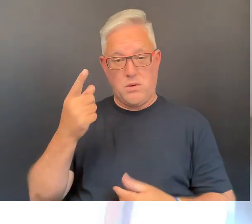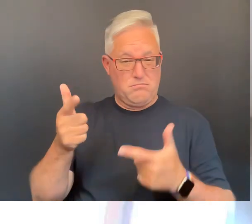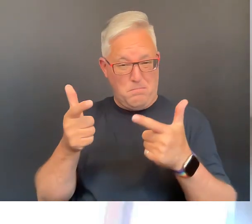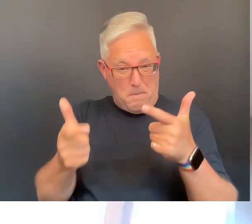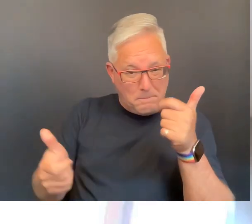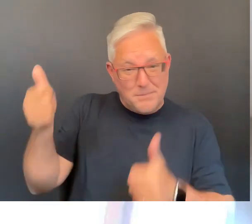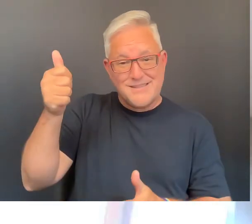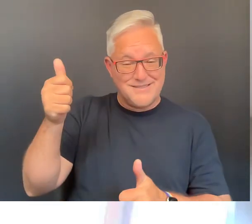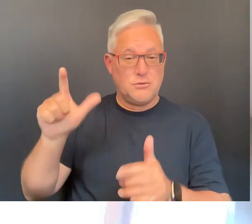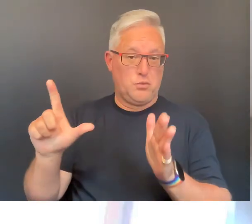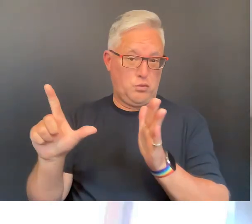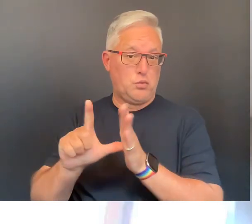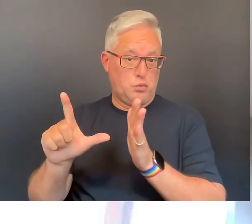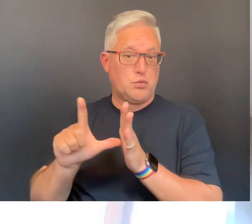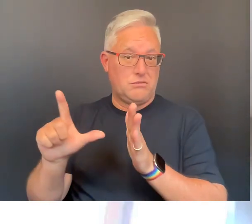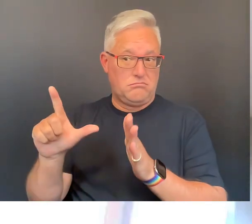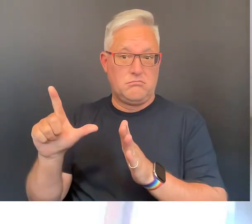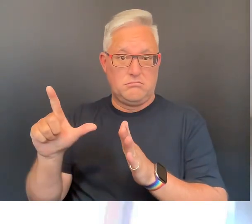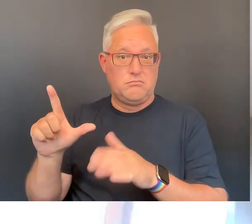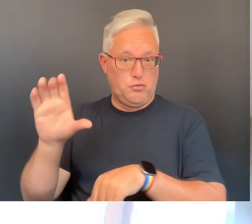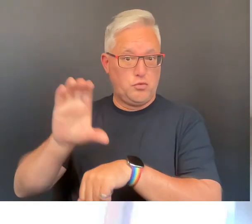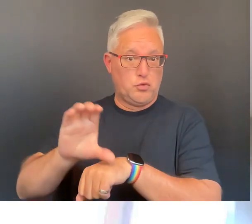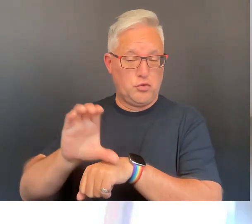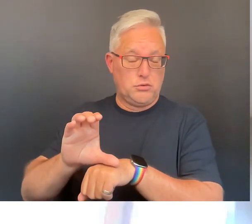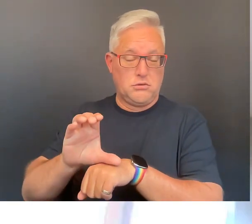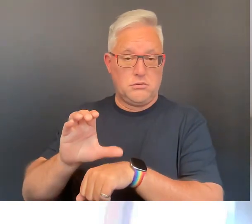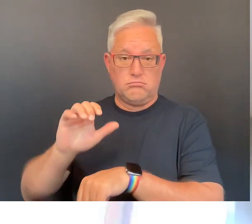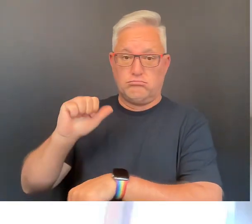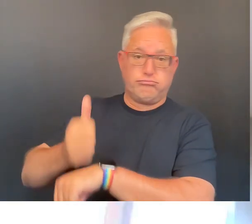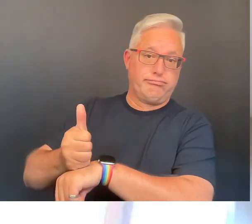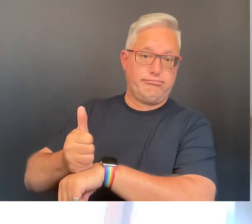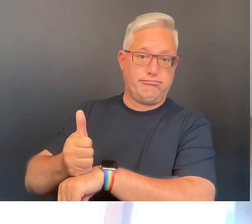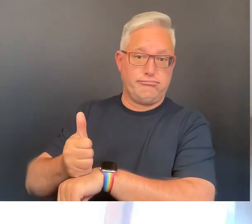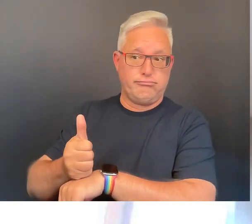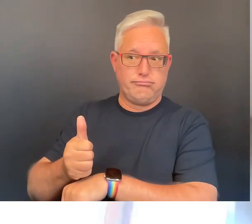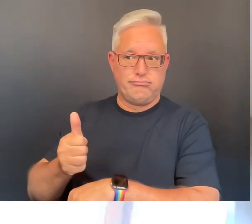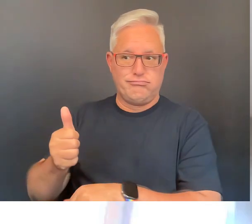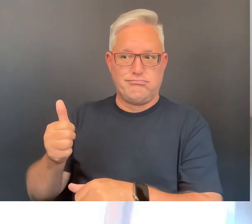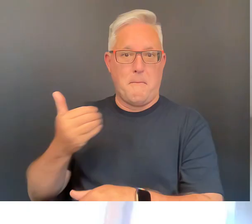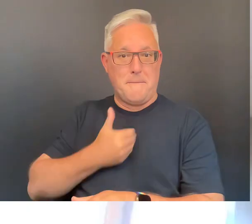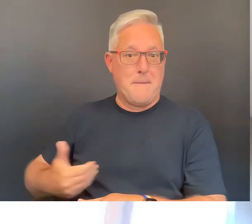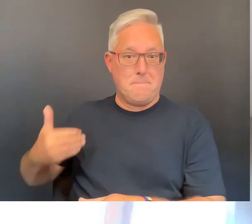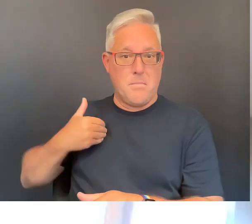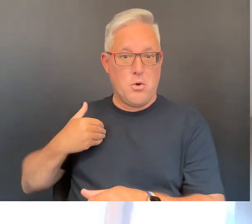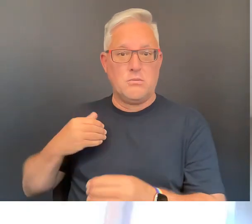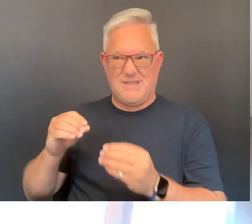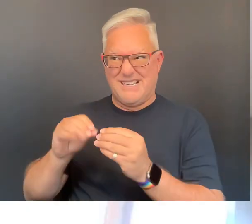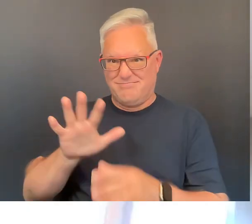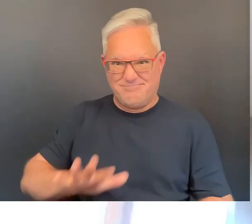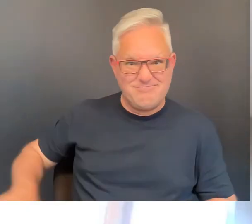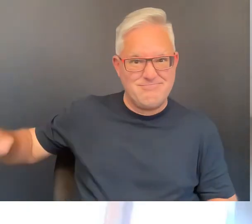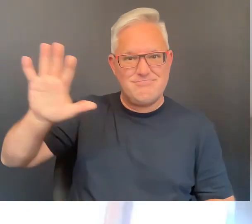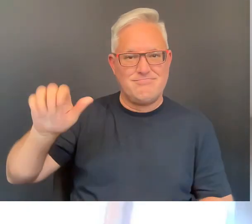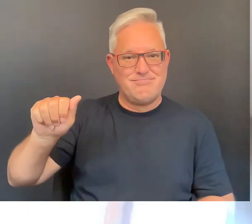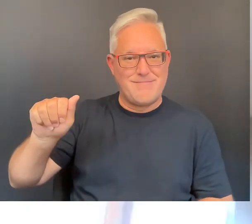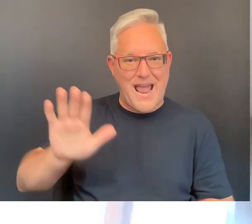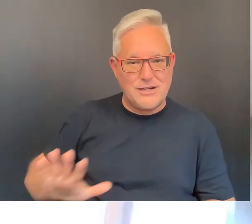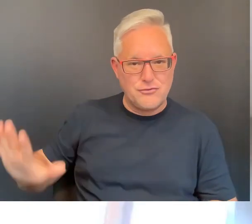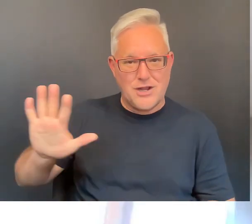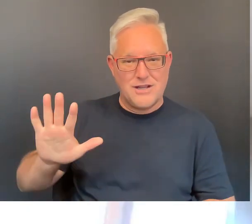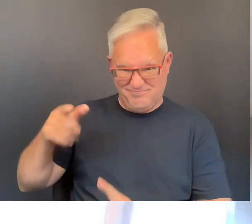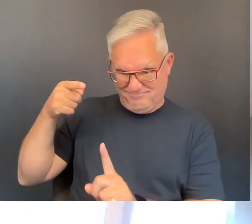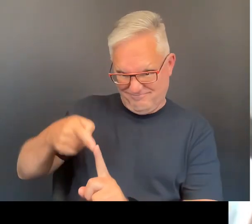biggest Lutheran um, church members in Asia,